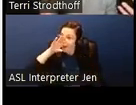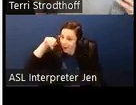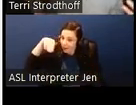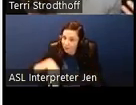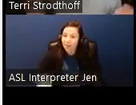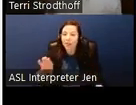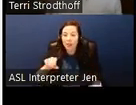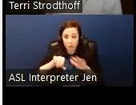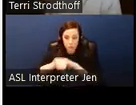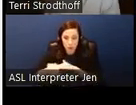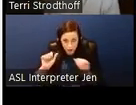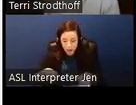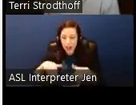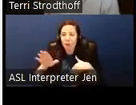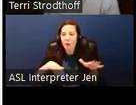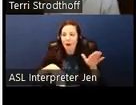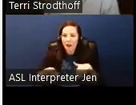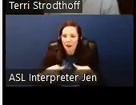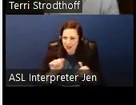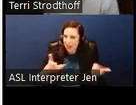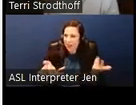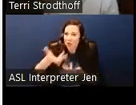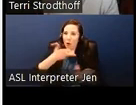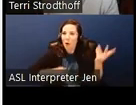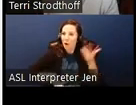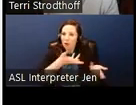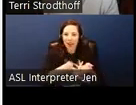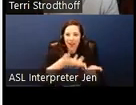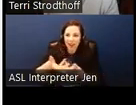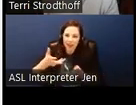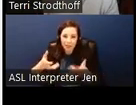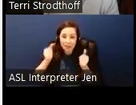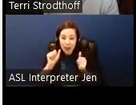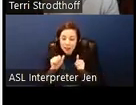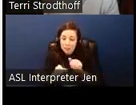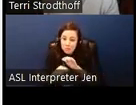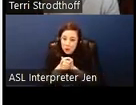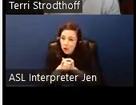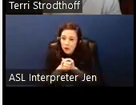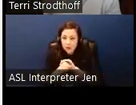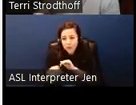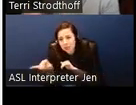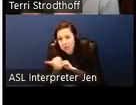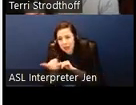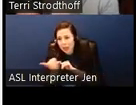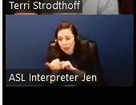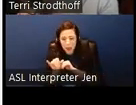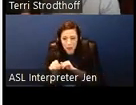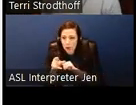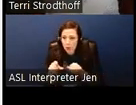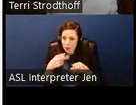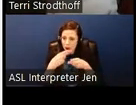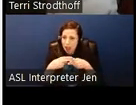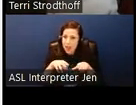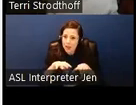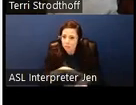out and they can walk and social and engage in social interaction very quickly. Even little turtles pop out of their shell and they know how to make it to